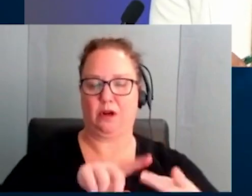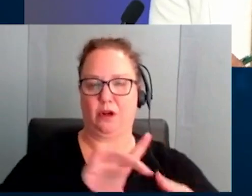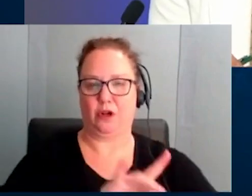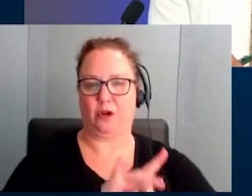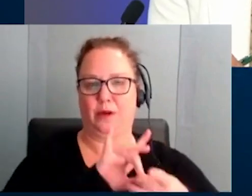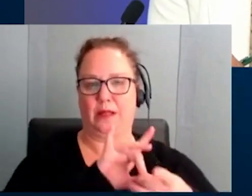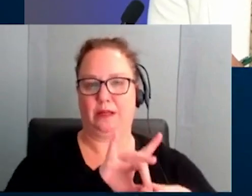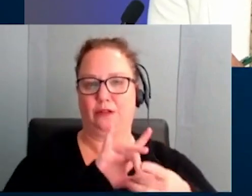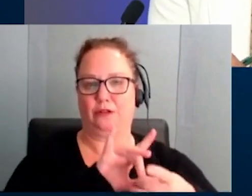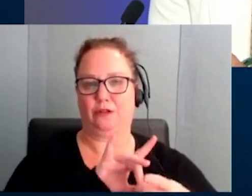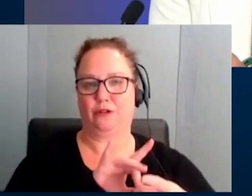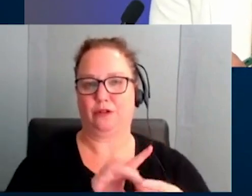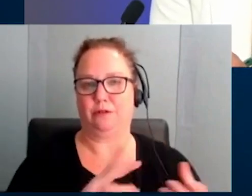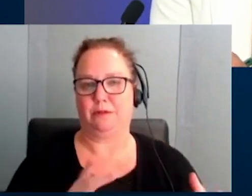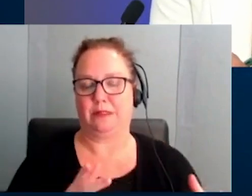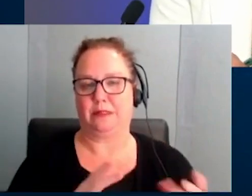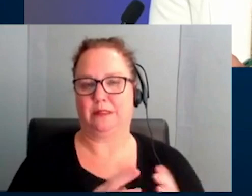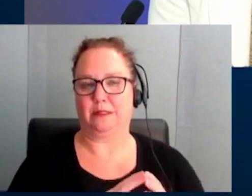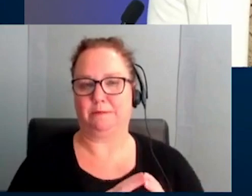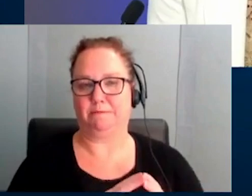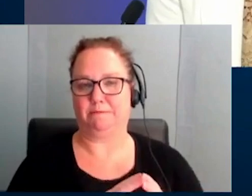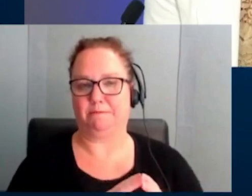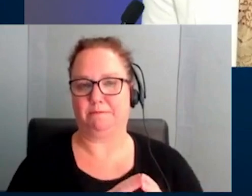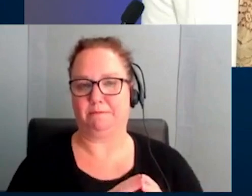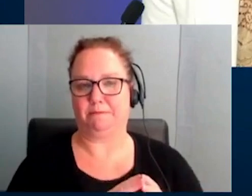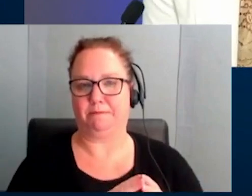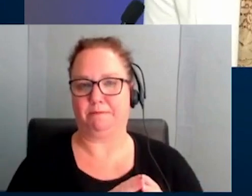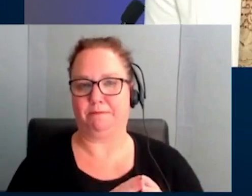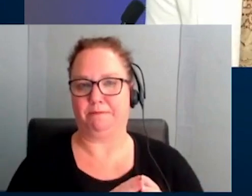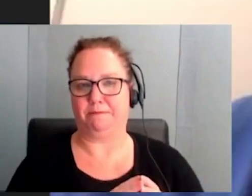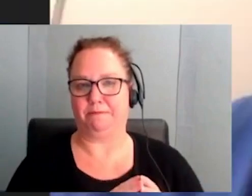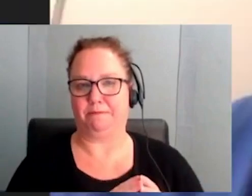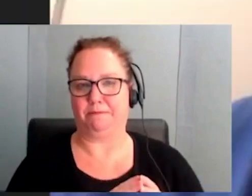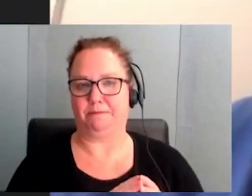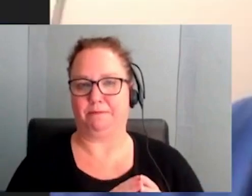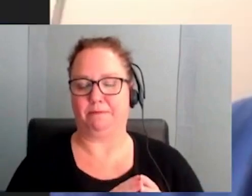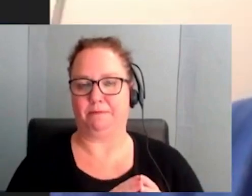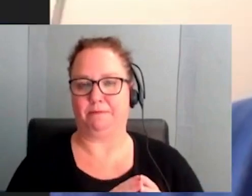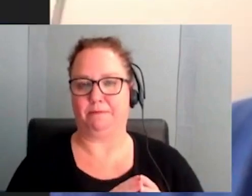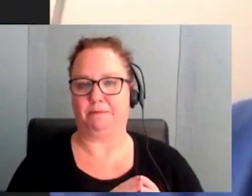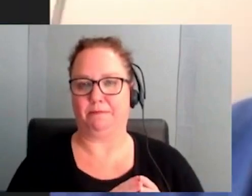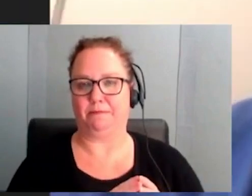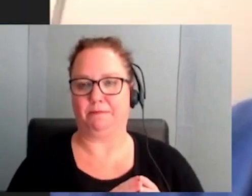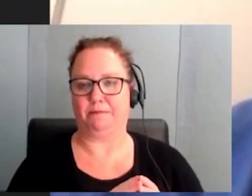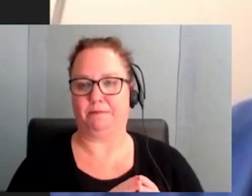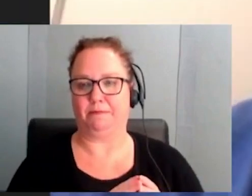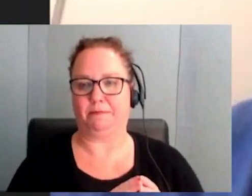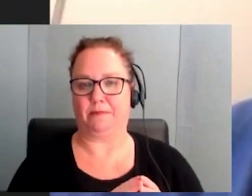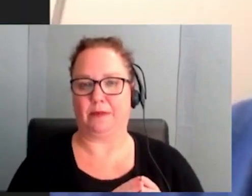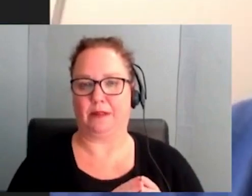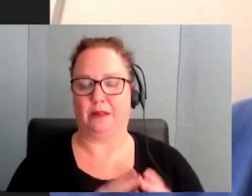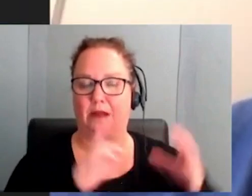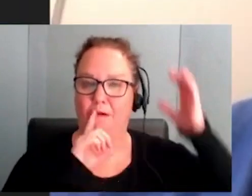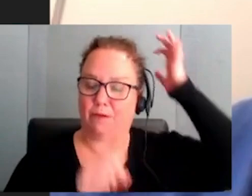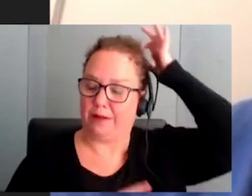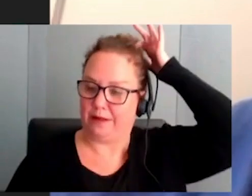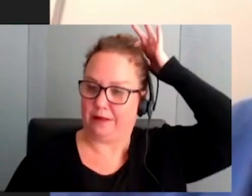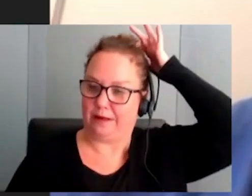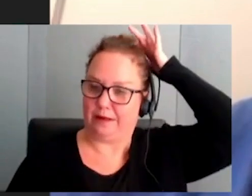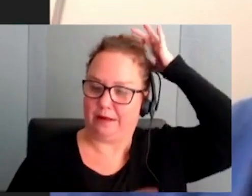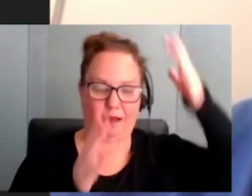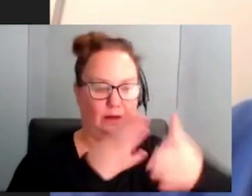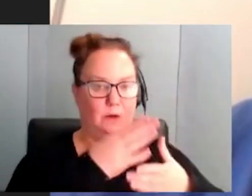relationships? Tell us about that. Well, I really wouldn't, on the weekends